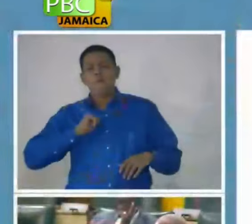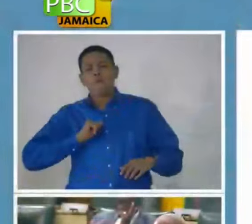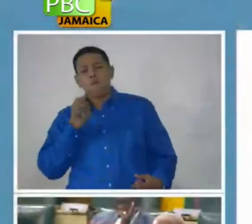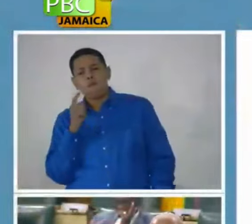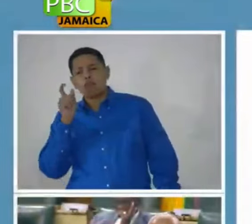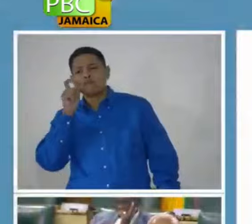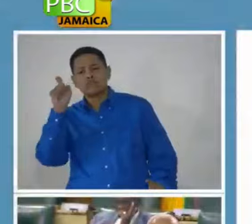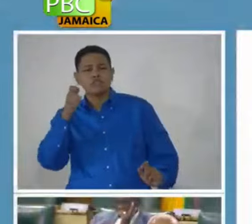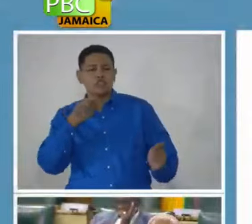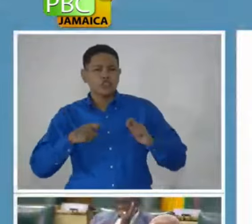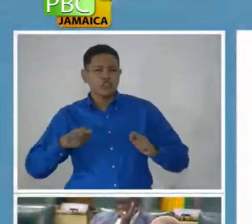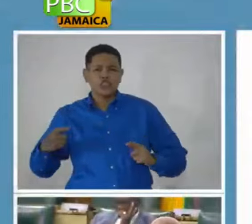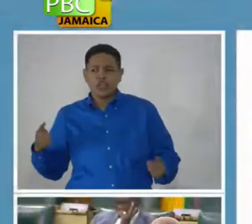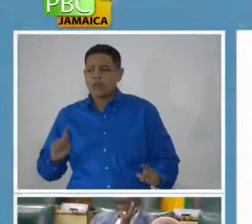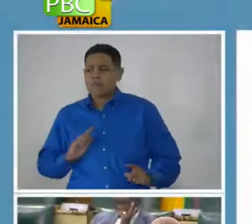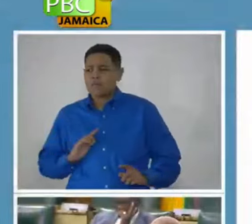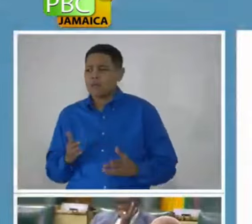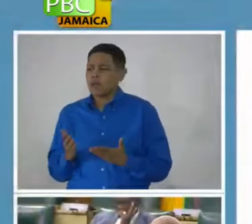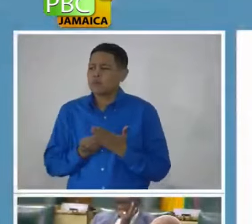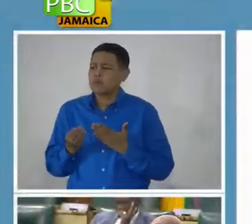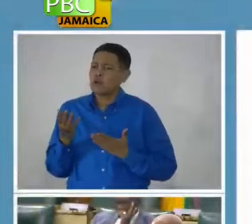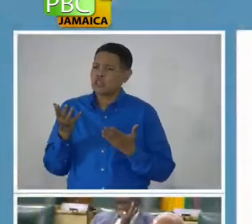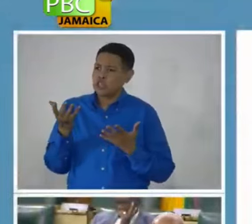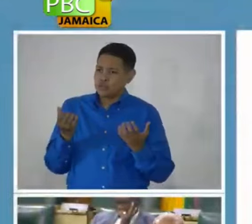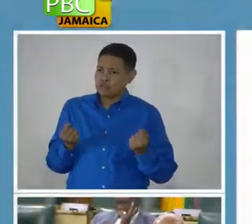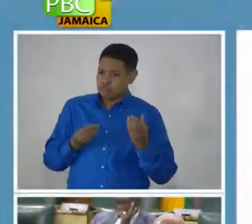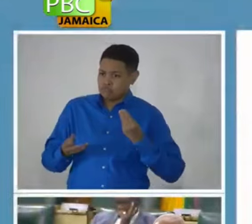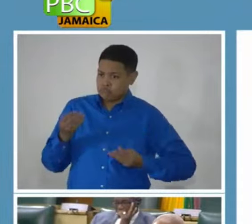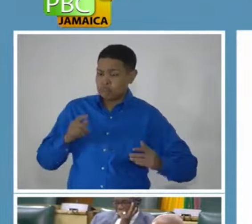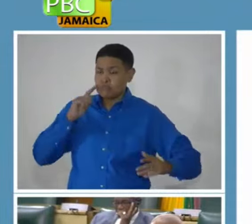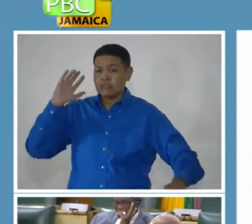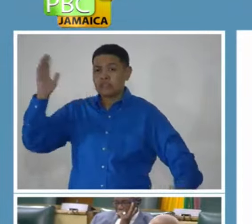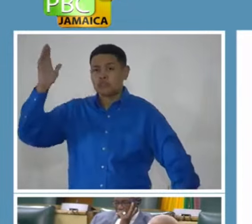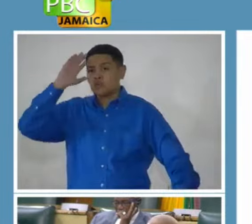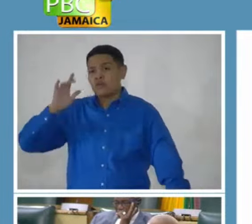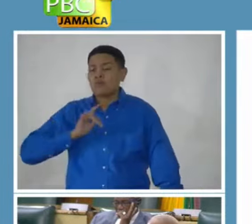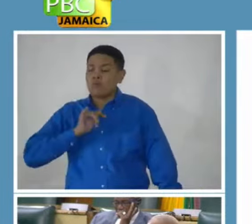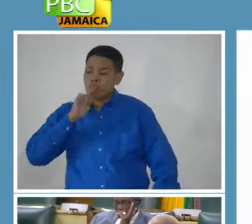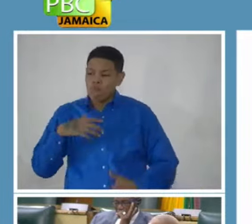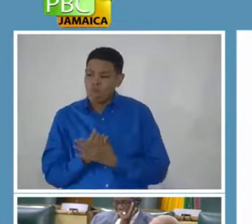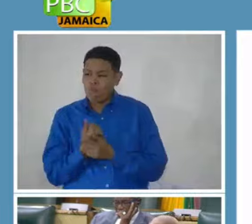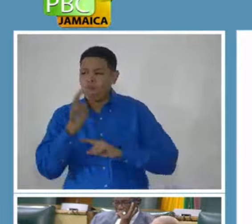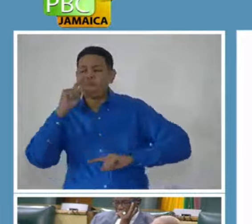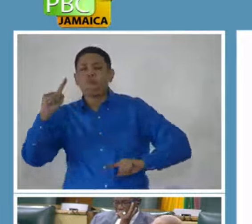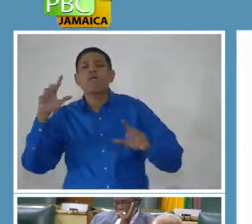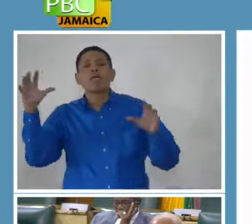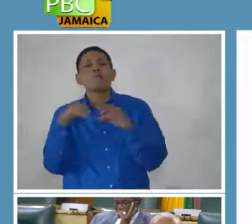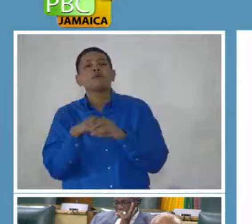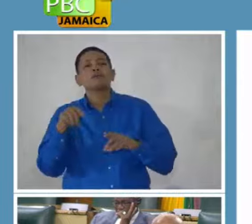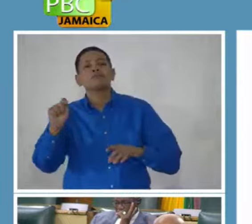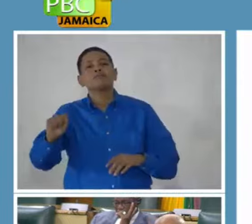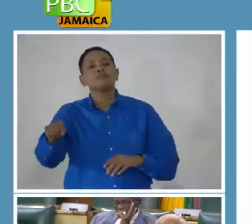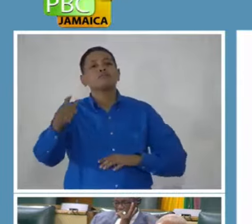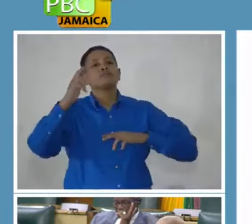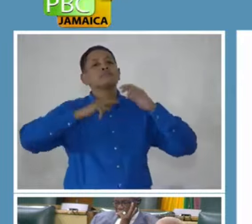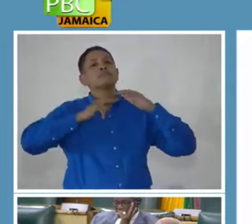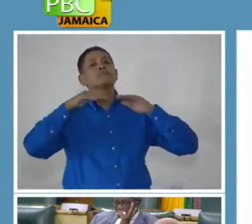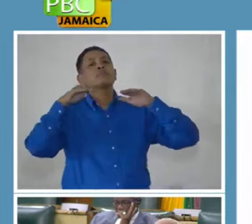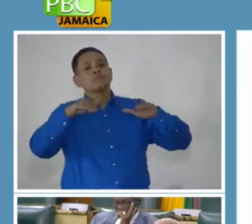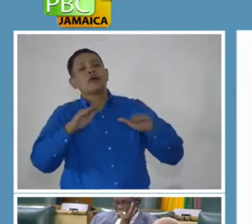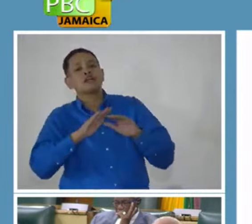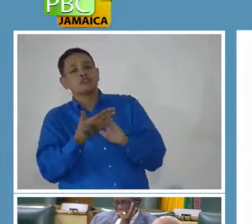announced in my opening budget speech, will have the greatest opportunity to participate in the rebuilding